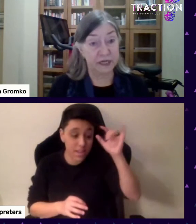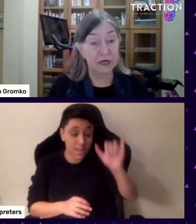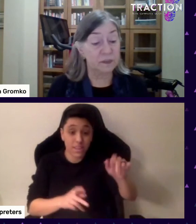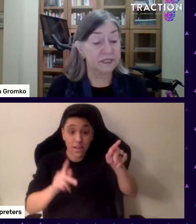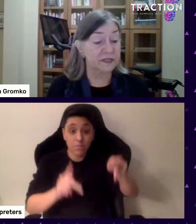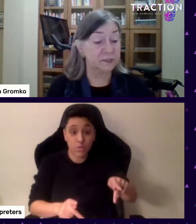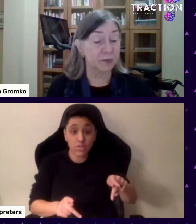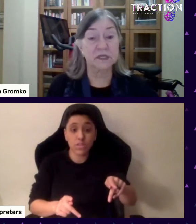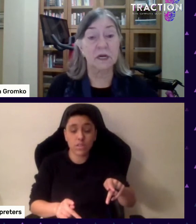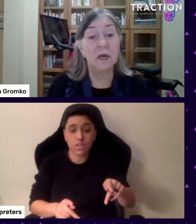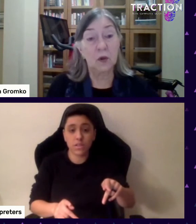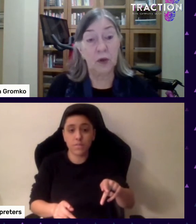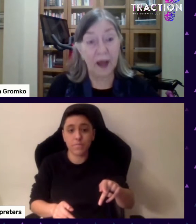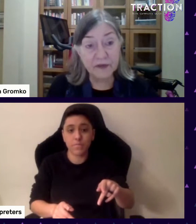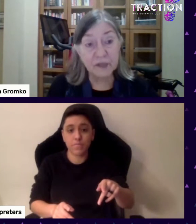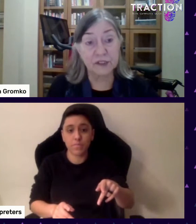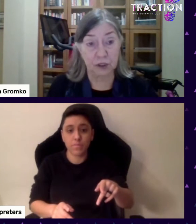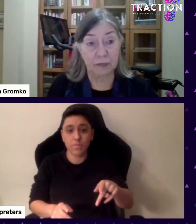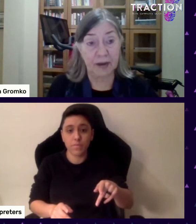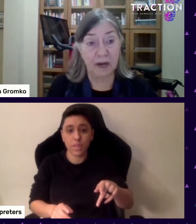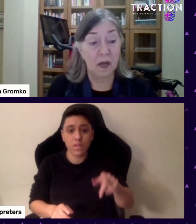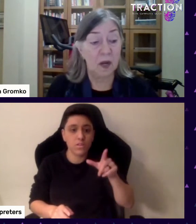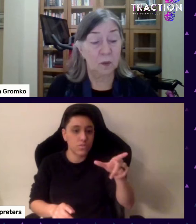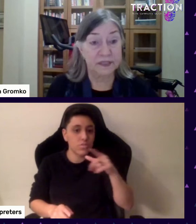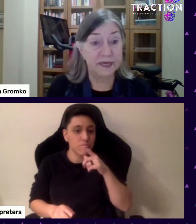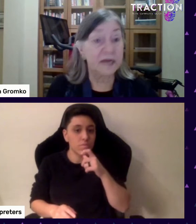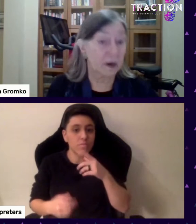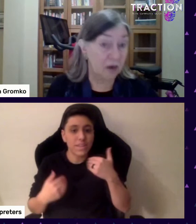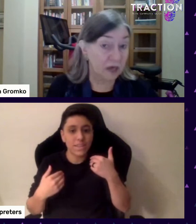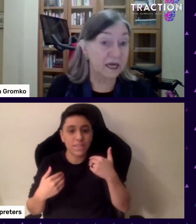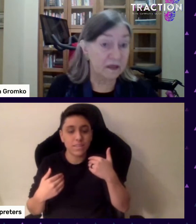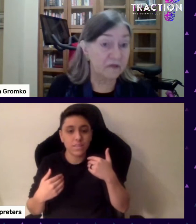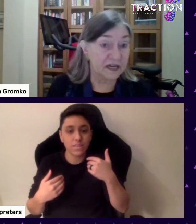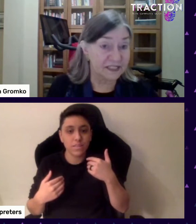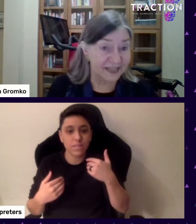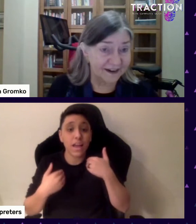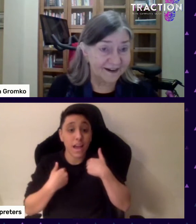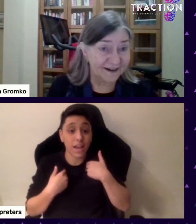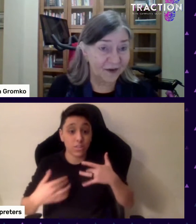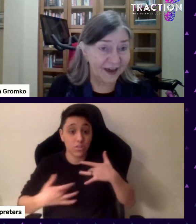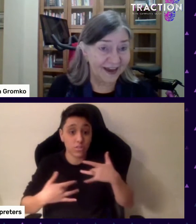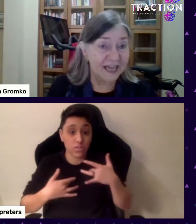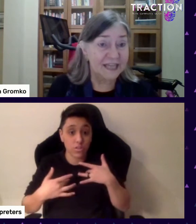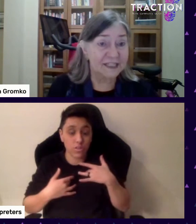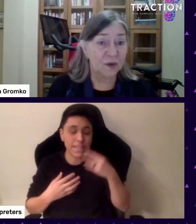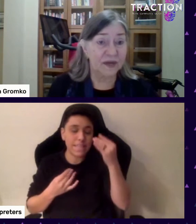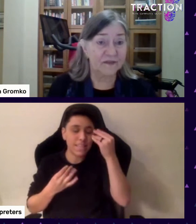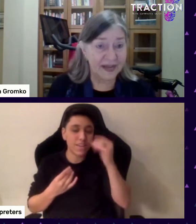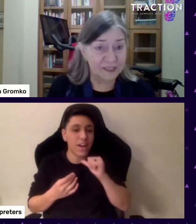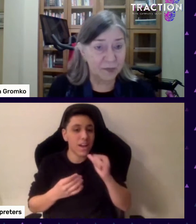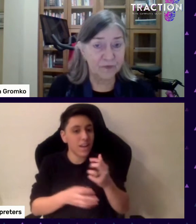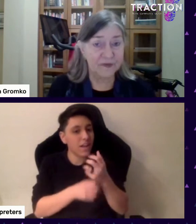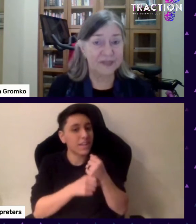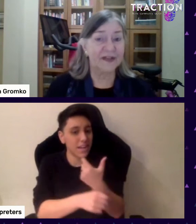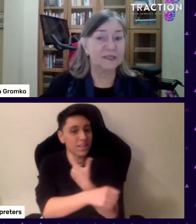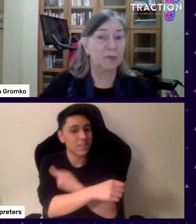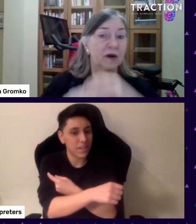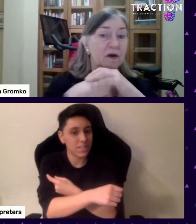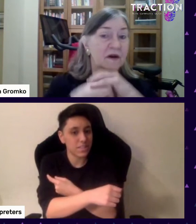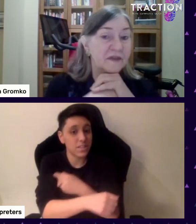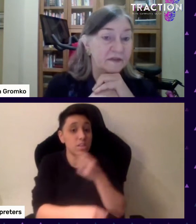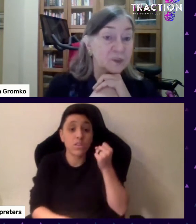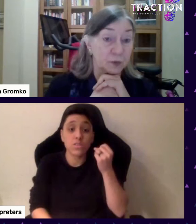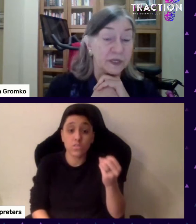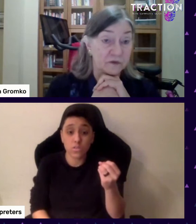take-home message here was that this person who had the concern about it was thinking about not getting the vaccine. Okay, so if that's